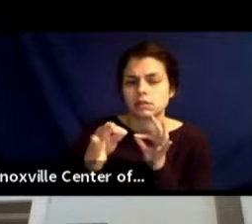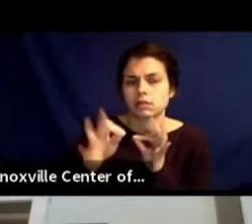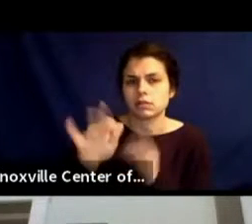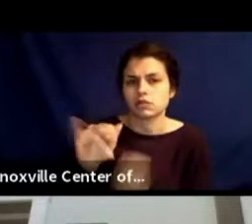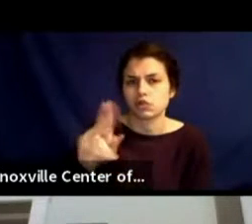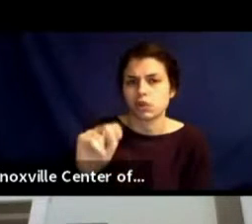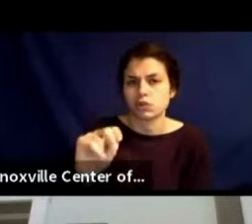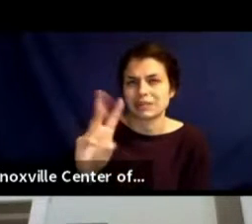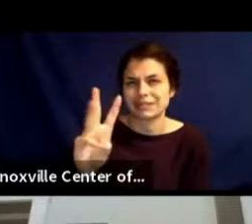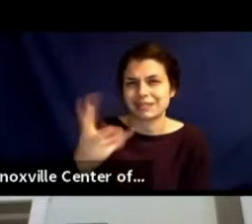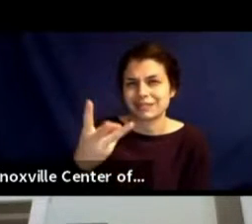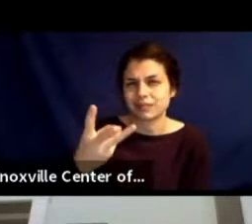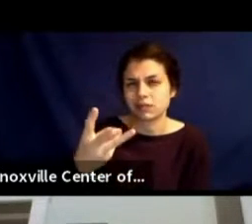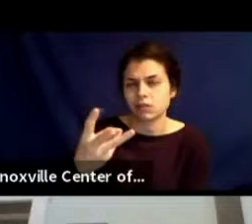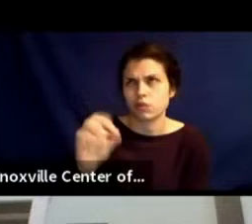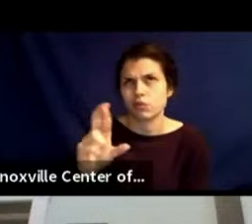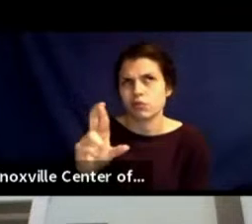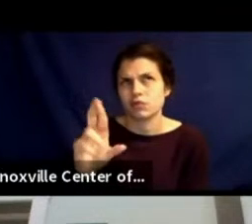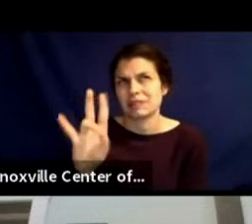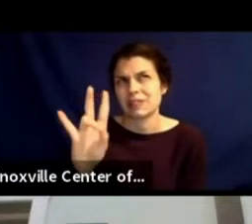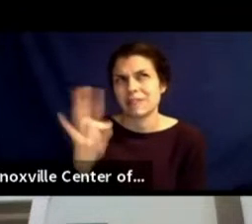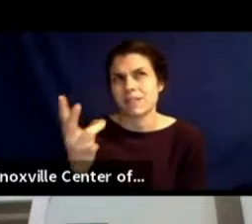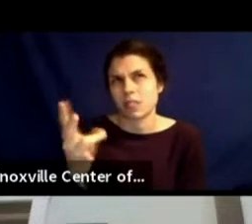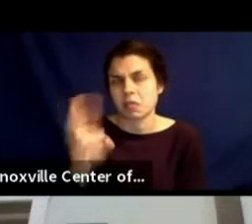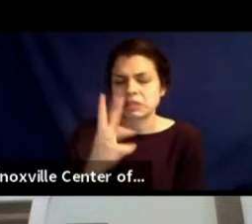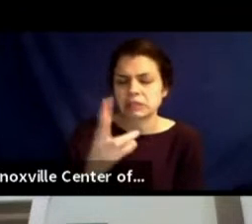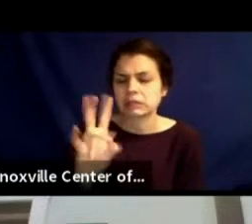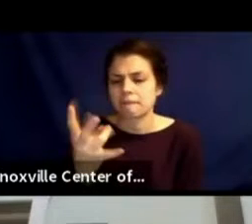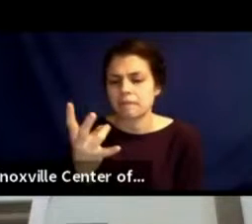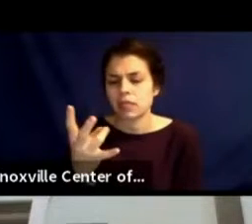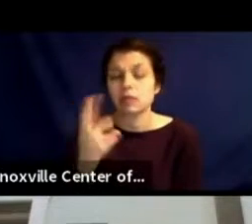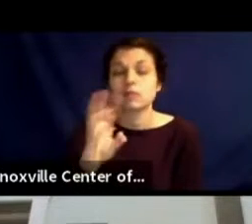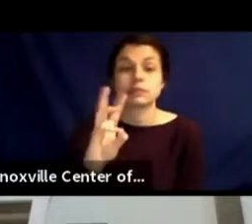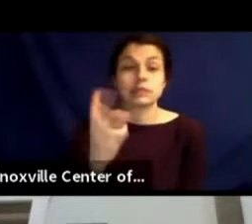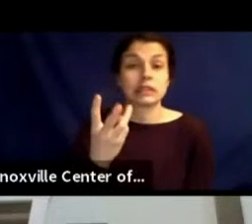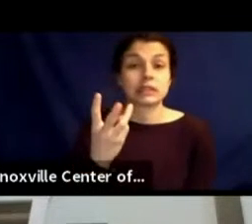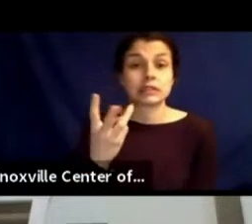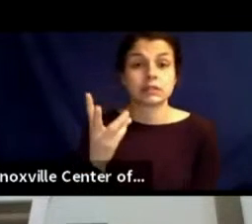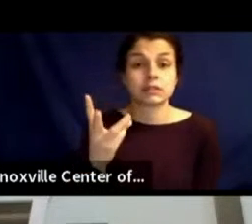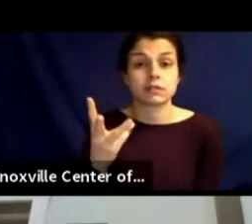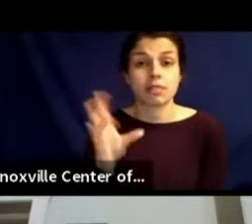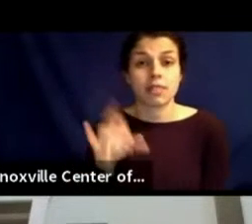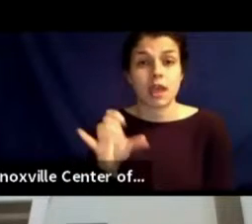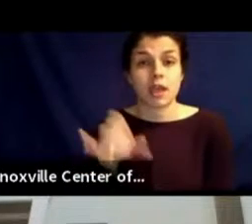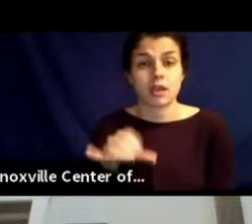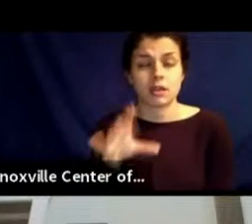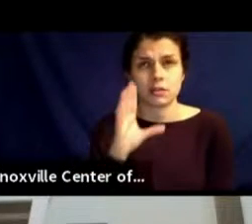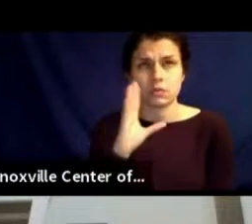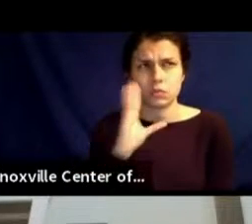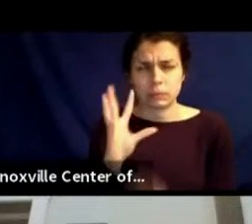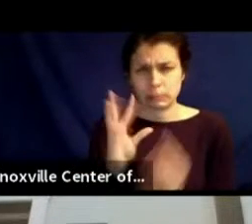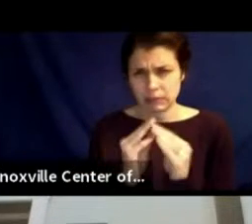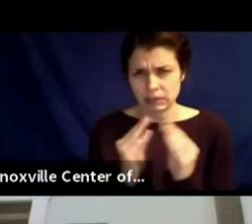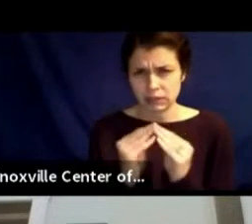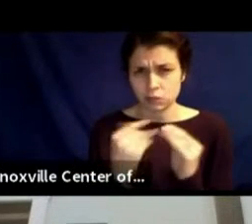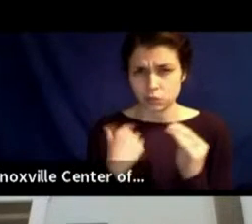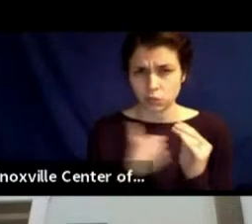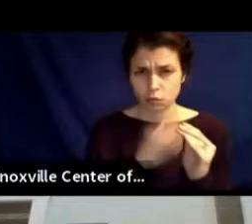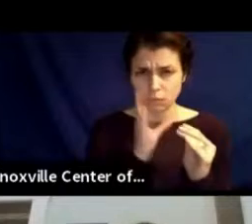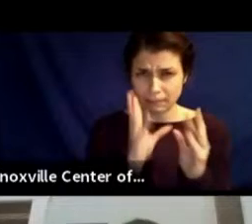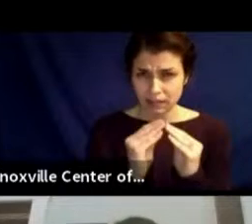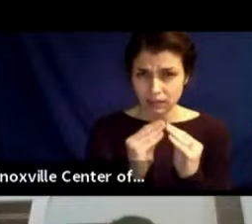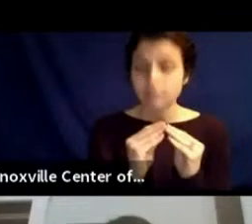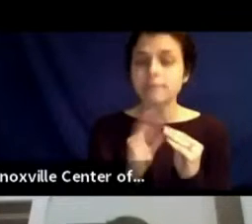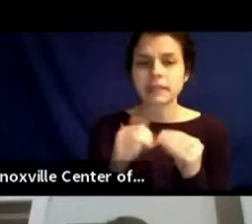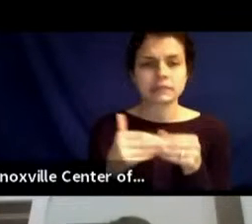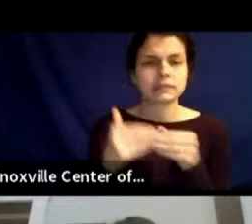6th or 7th, because January 6th would that be a meeting? Yeah, that would be our